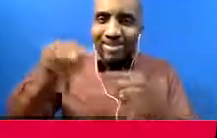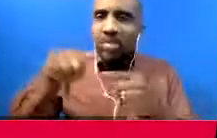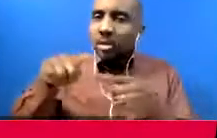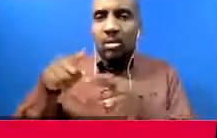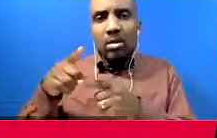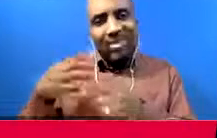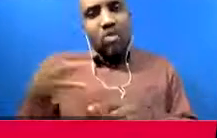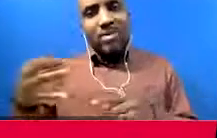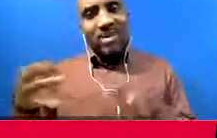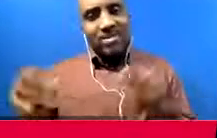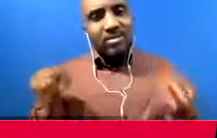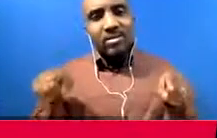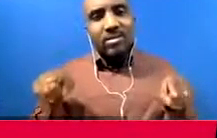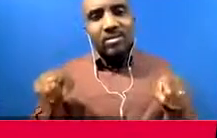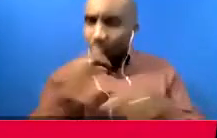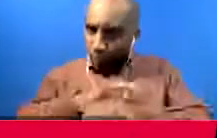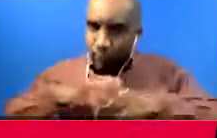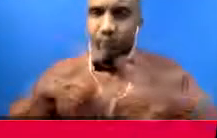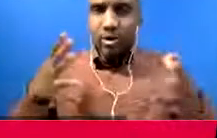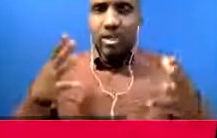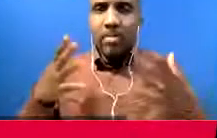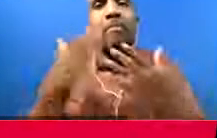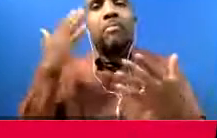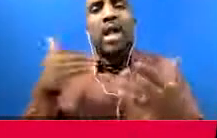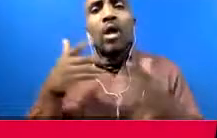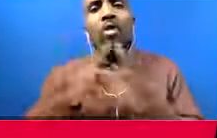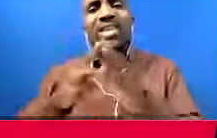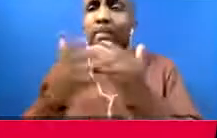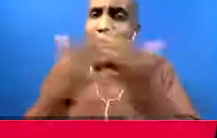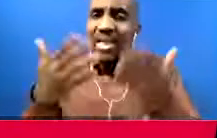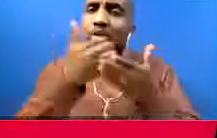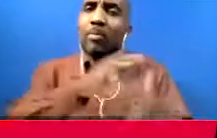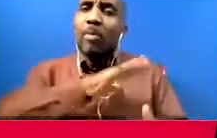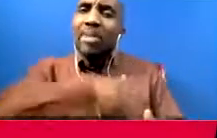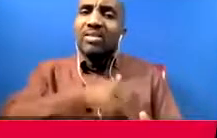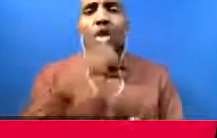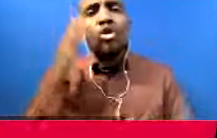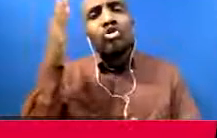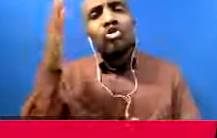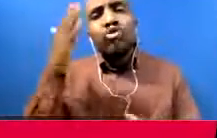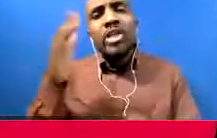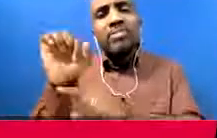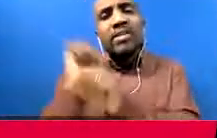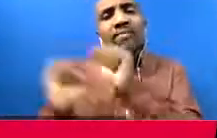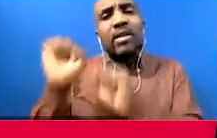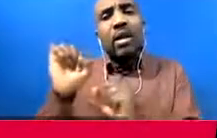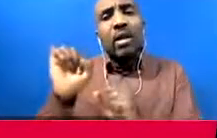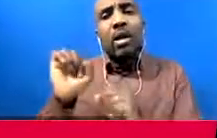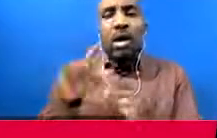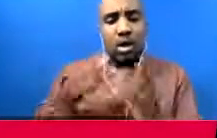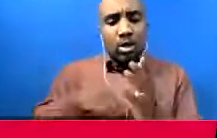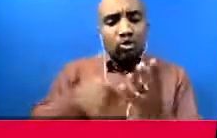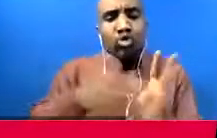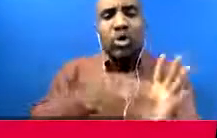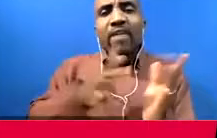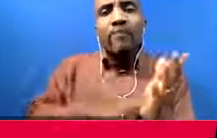Black liberation organizations that still stand in solidarity with Palestine. The Dream Defenders, which was created as a response to the murder of Trayvon Martin,